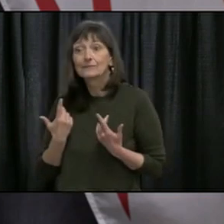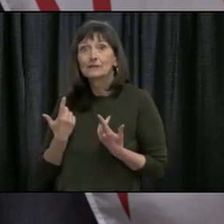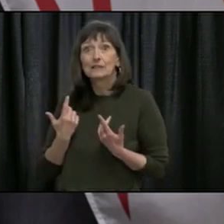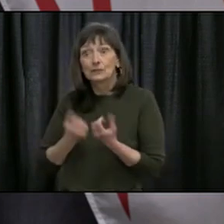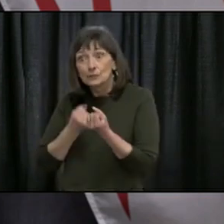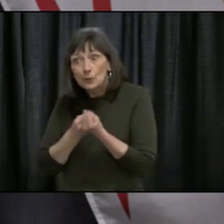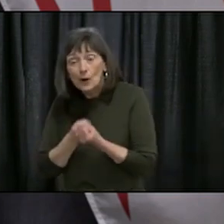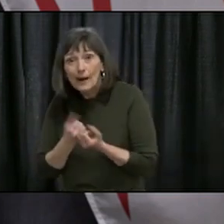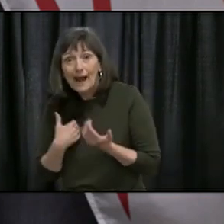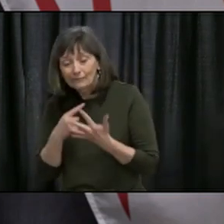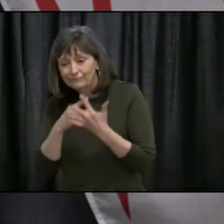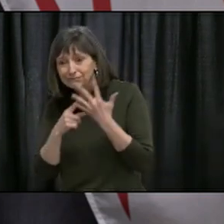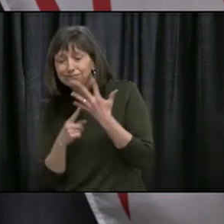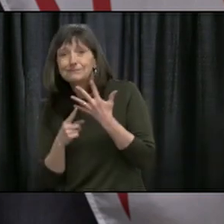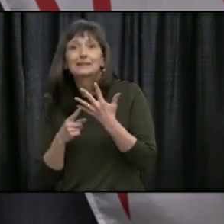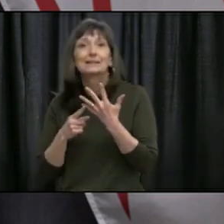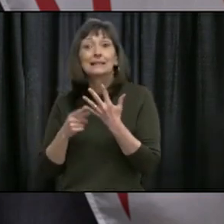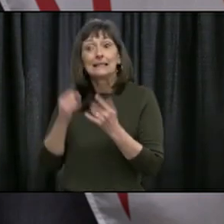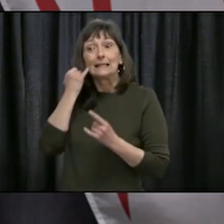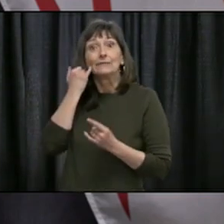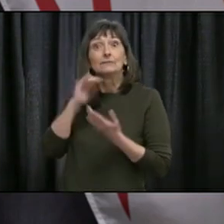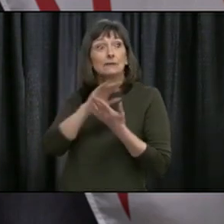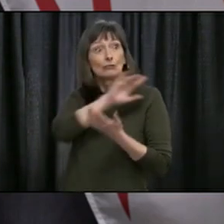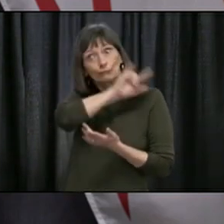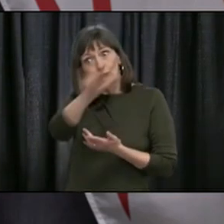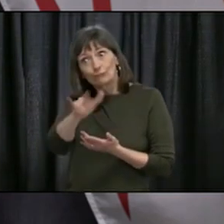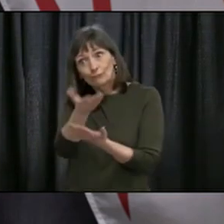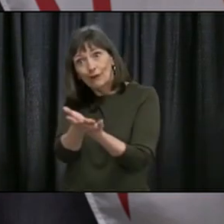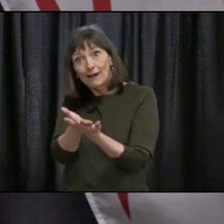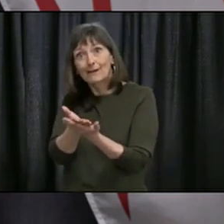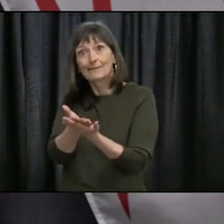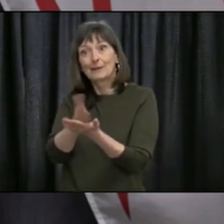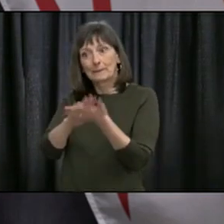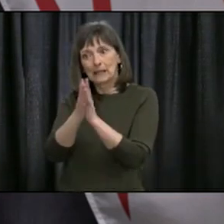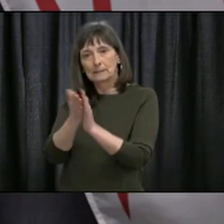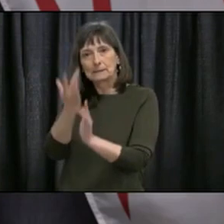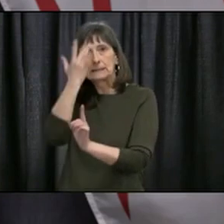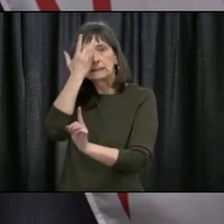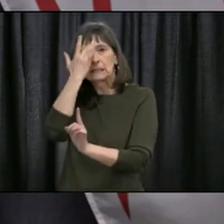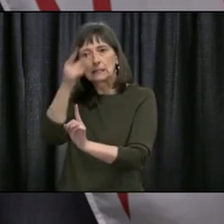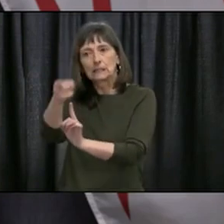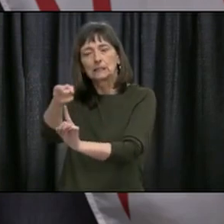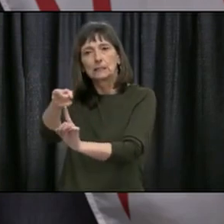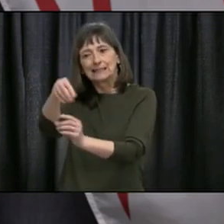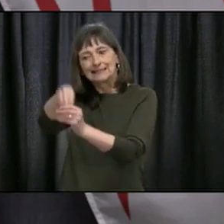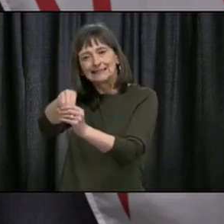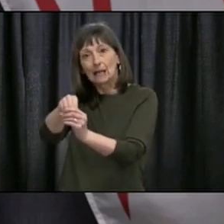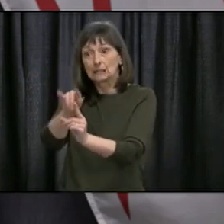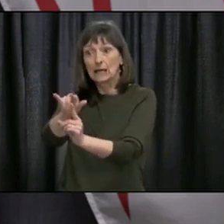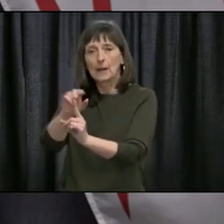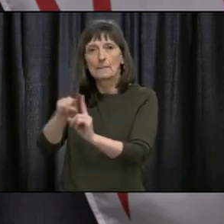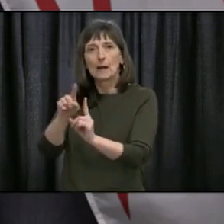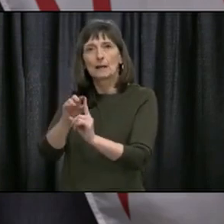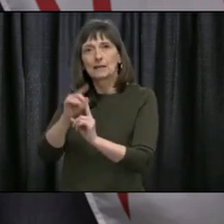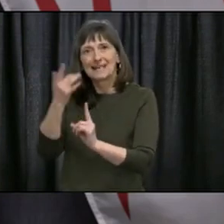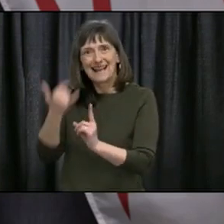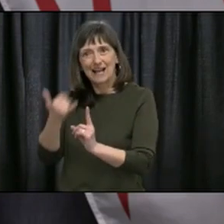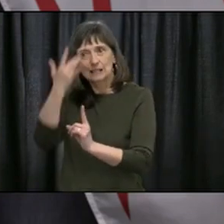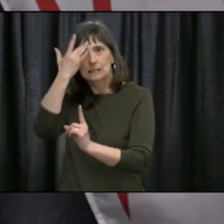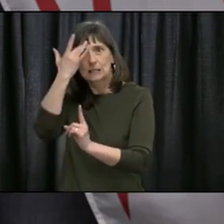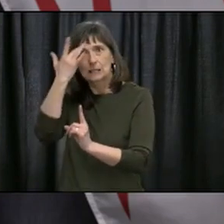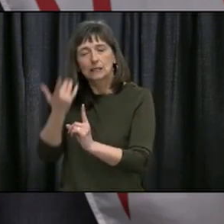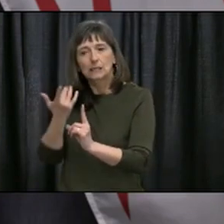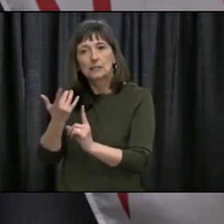impact are you going to have on that community but also if you have something and you bring it to a small community you have to think about that as well and how much you're going to be